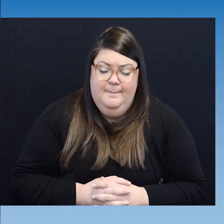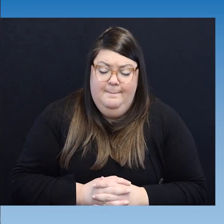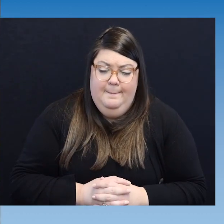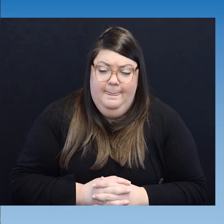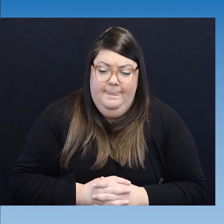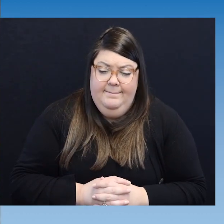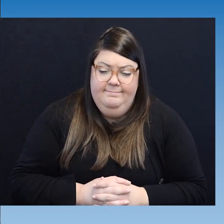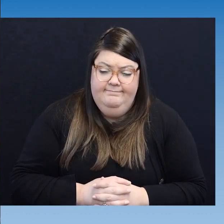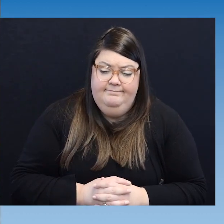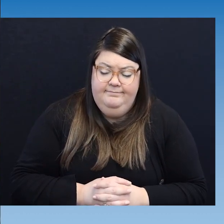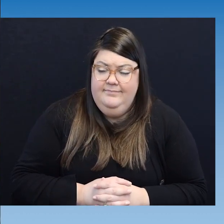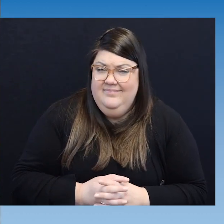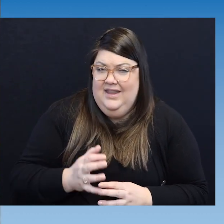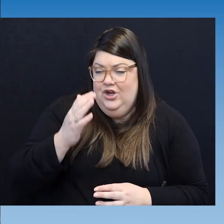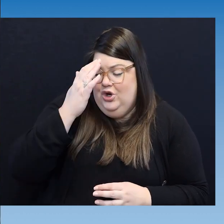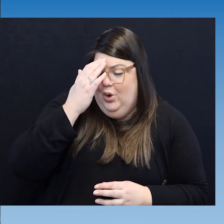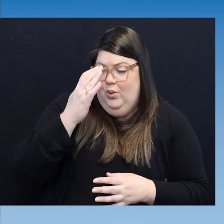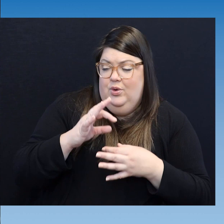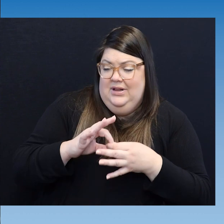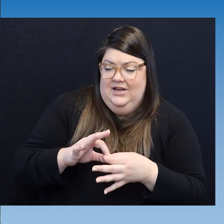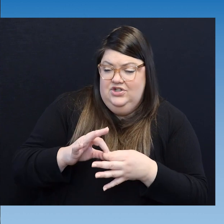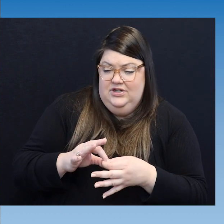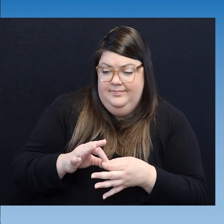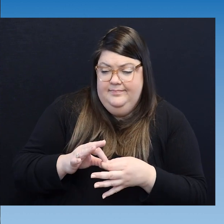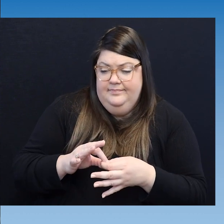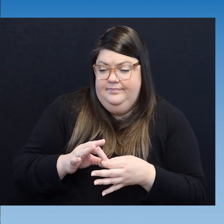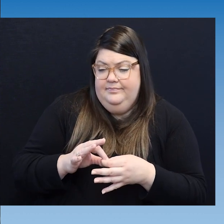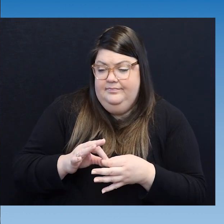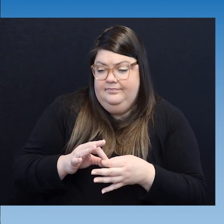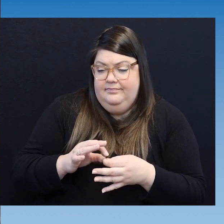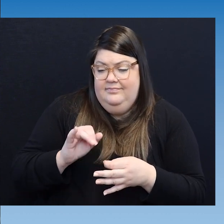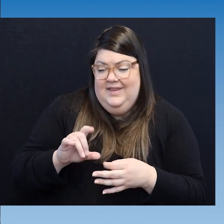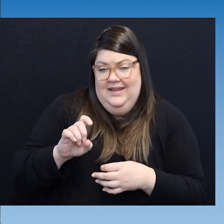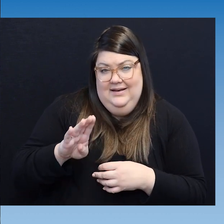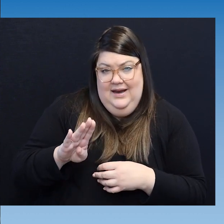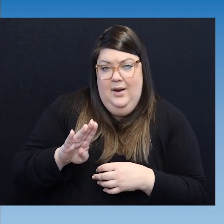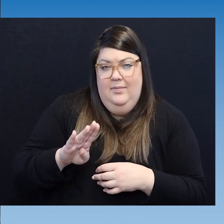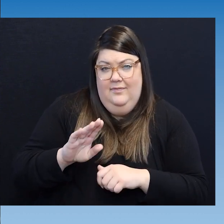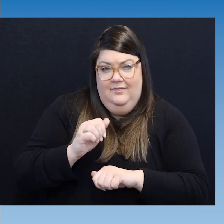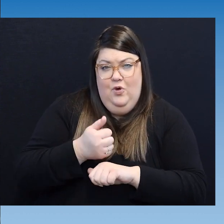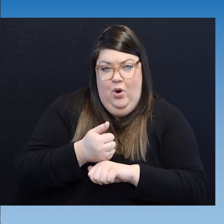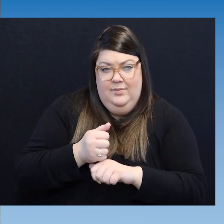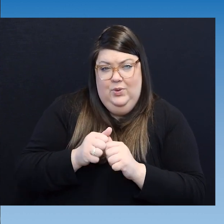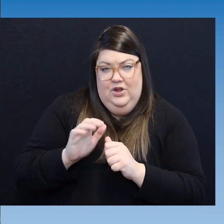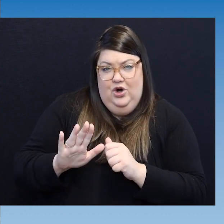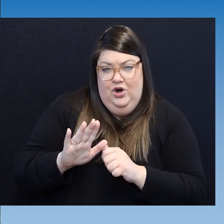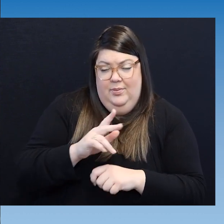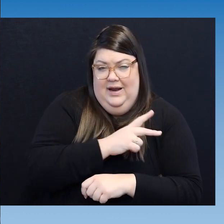You know, the relationship that Deb forms with her